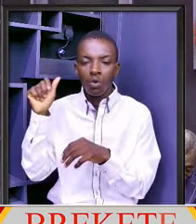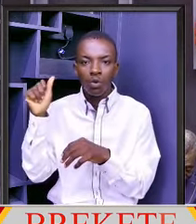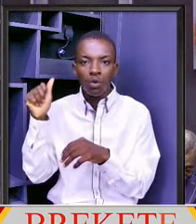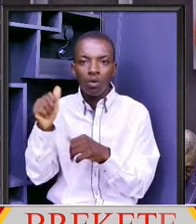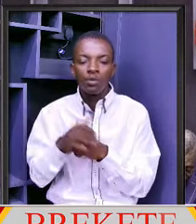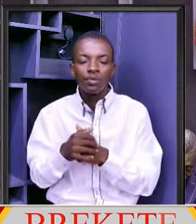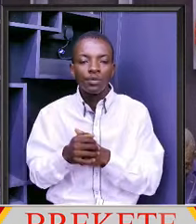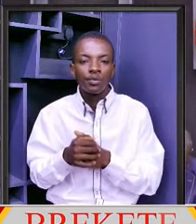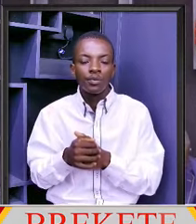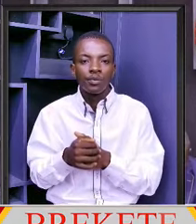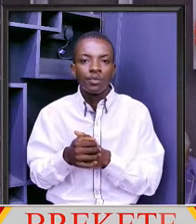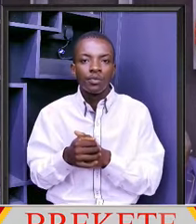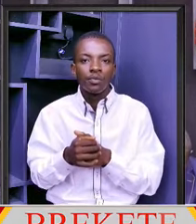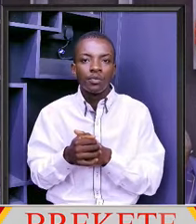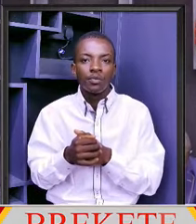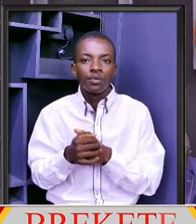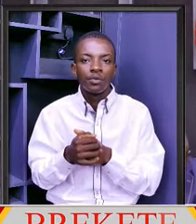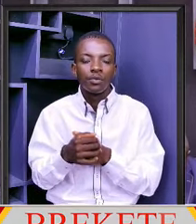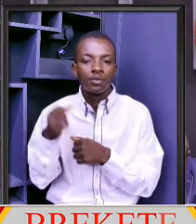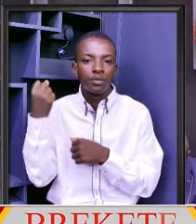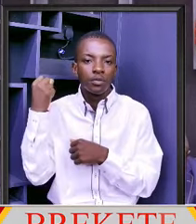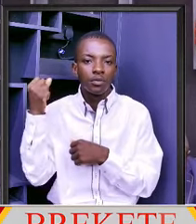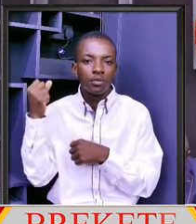When I hear them,